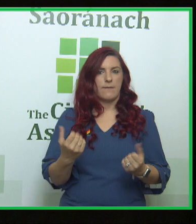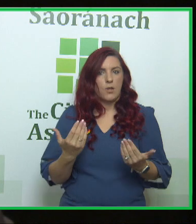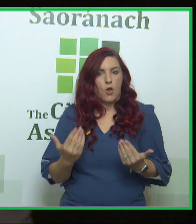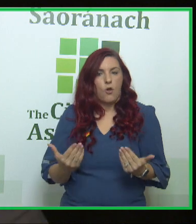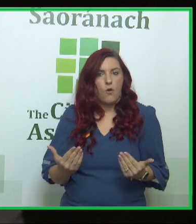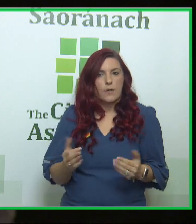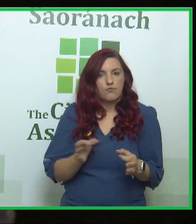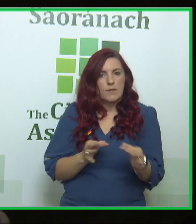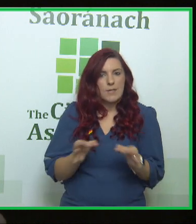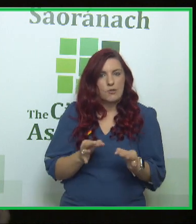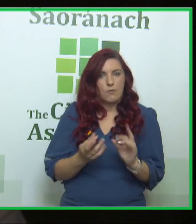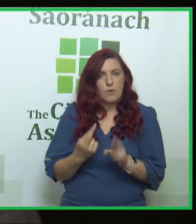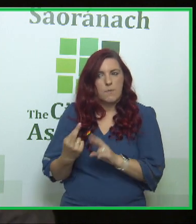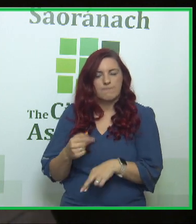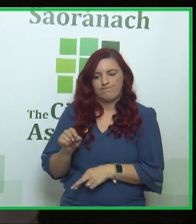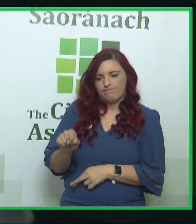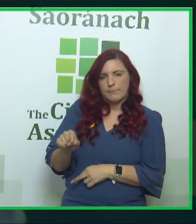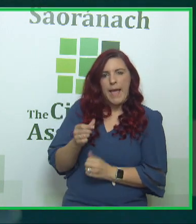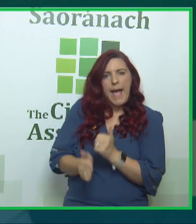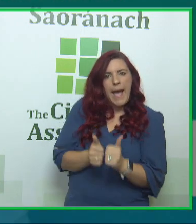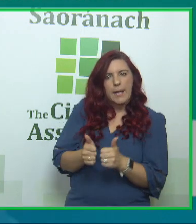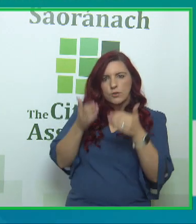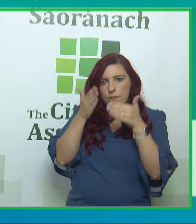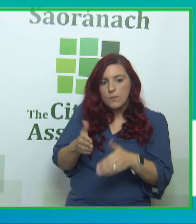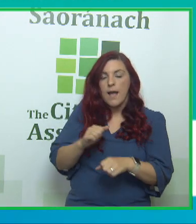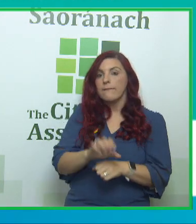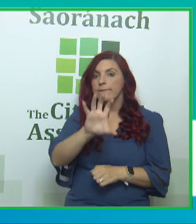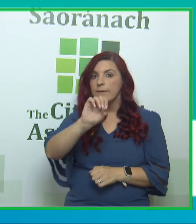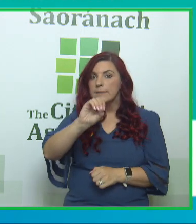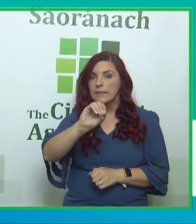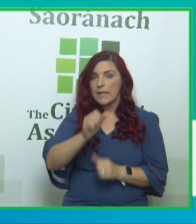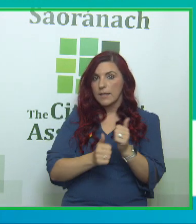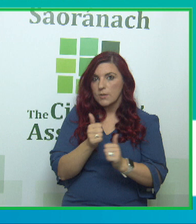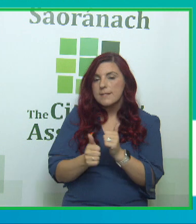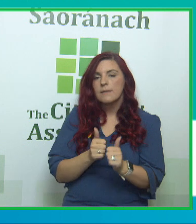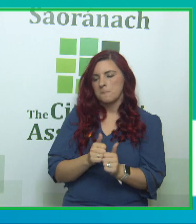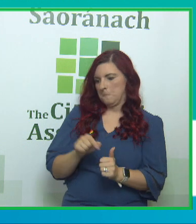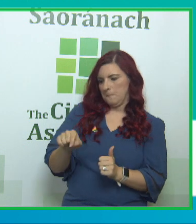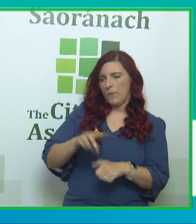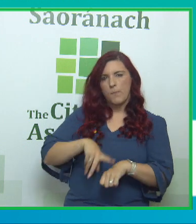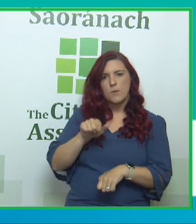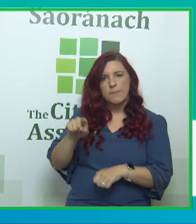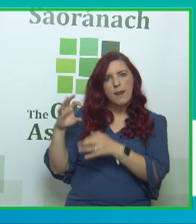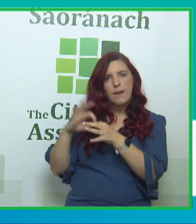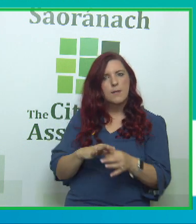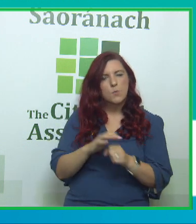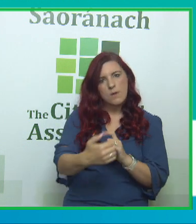is that it's action-focused. So it's got 50 actions. Most of them relate to harm